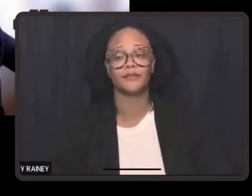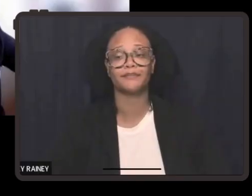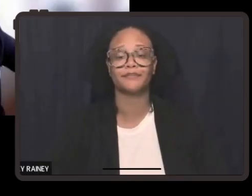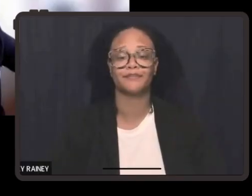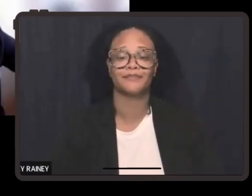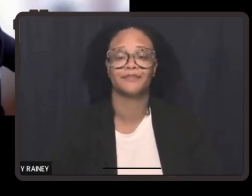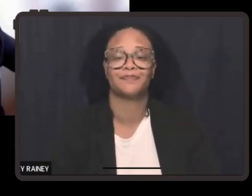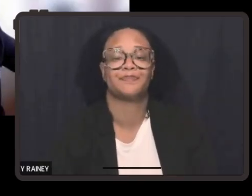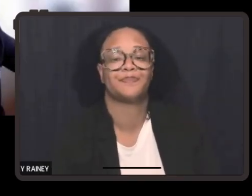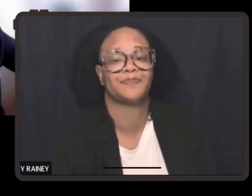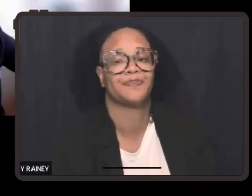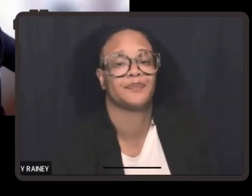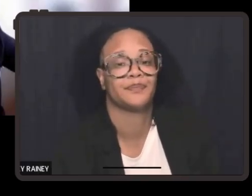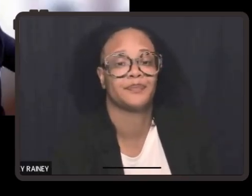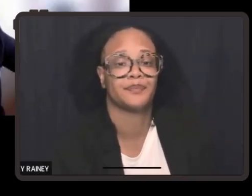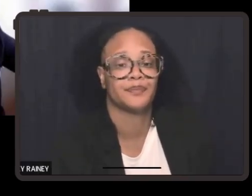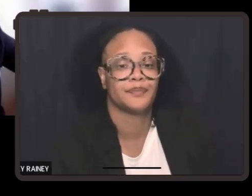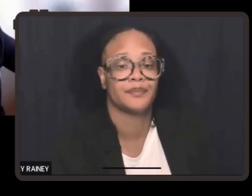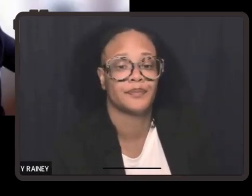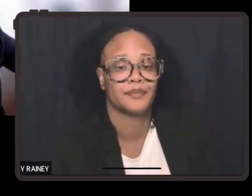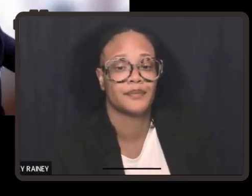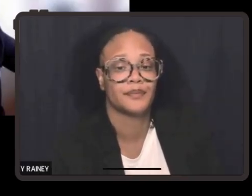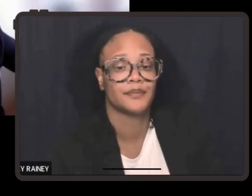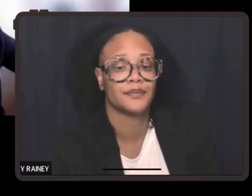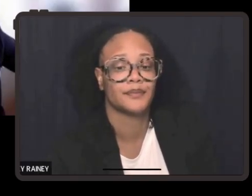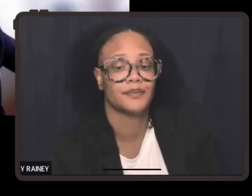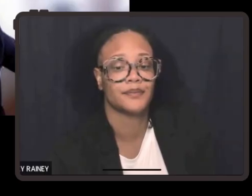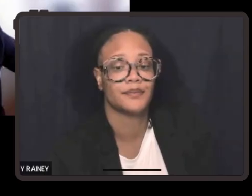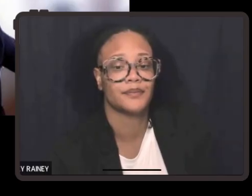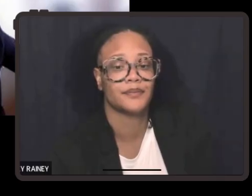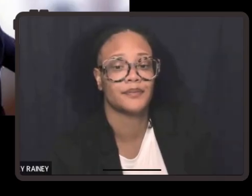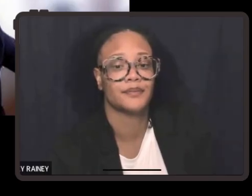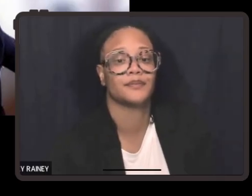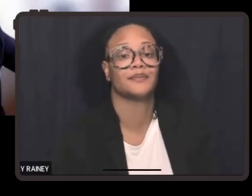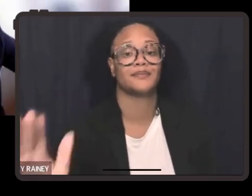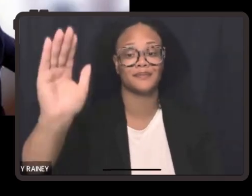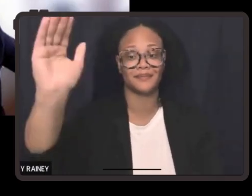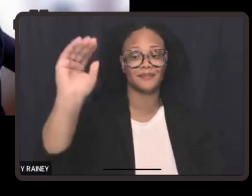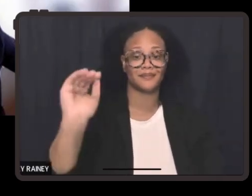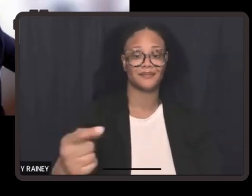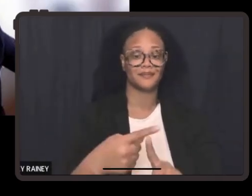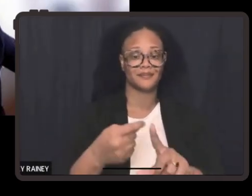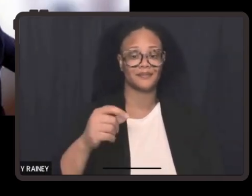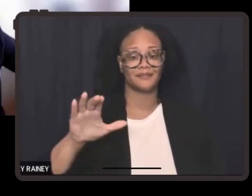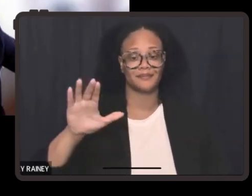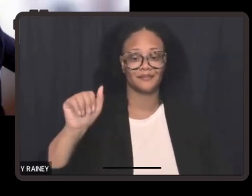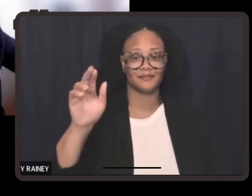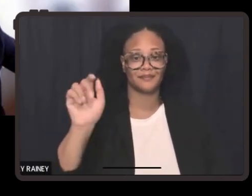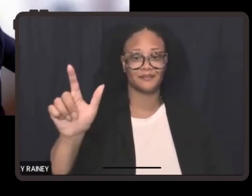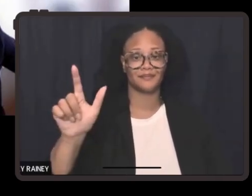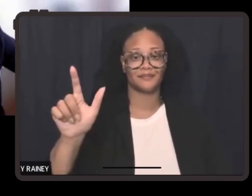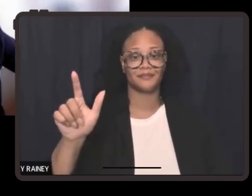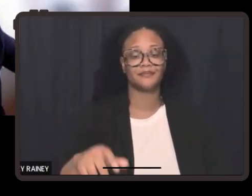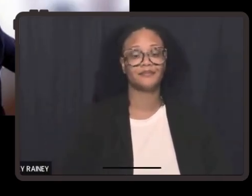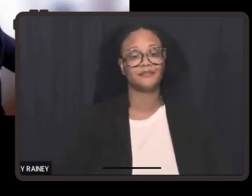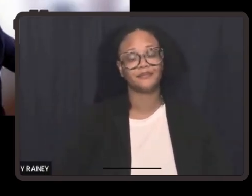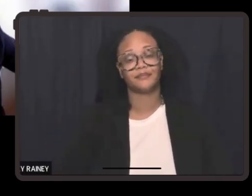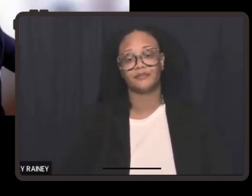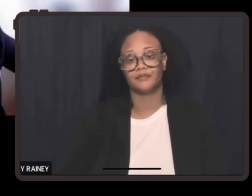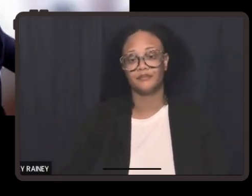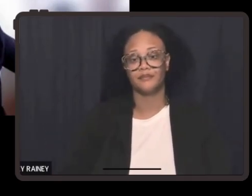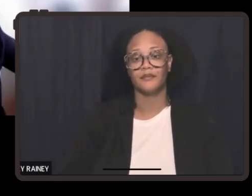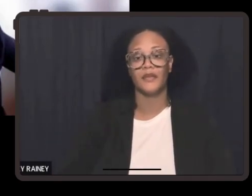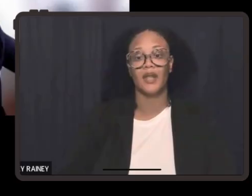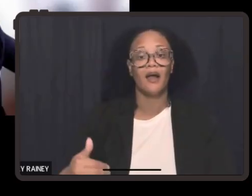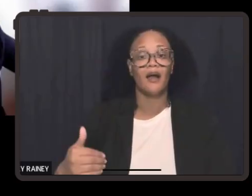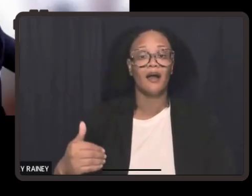Okay. So the next question is from Carol. She is a parent of a young man who's